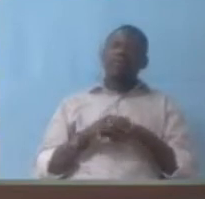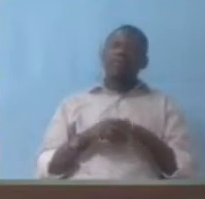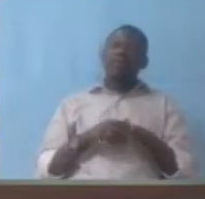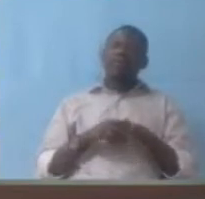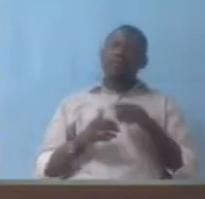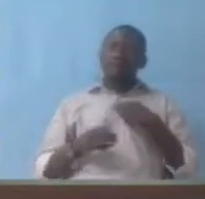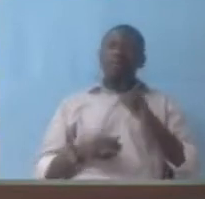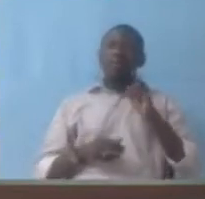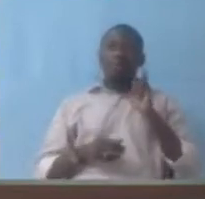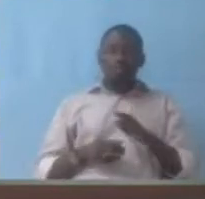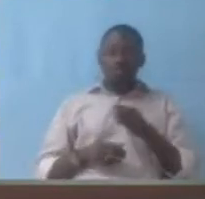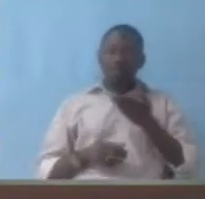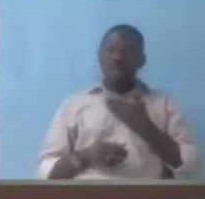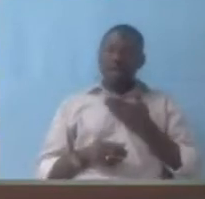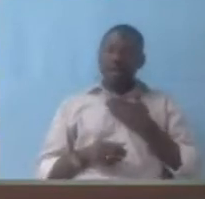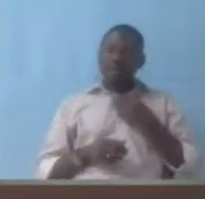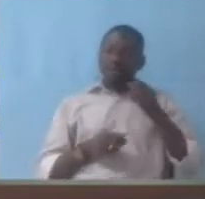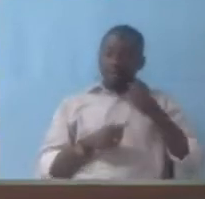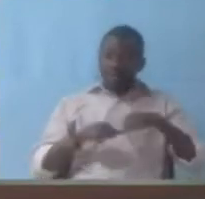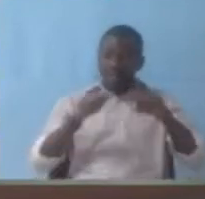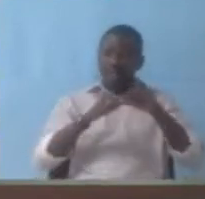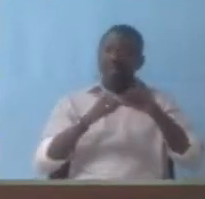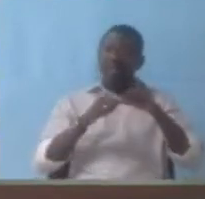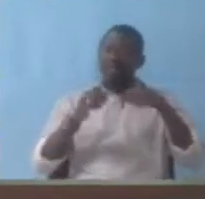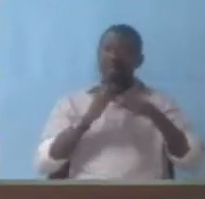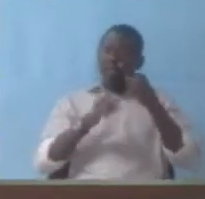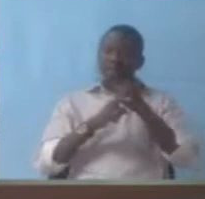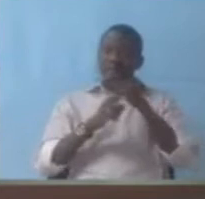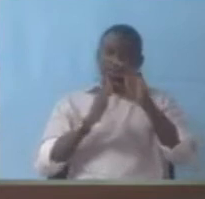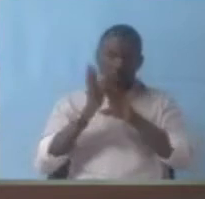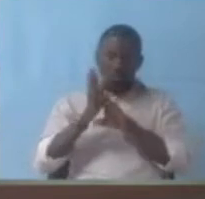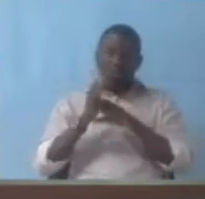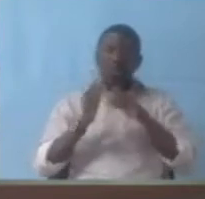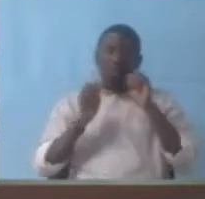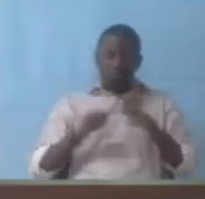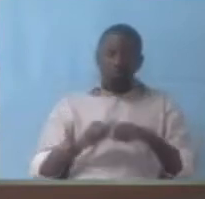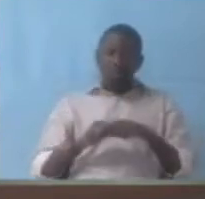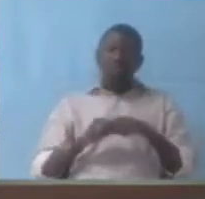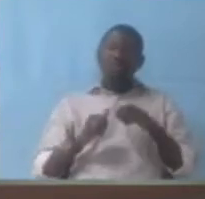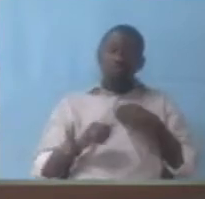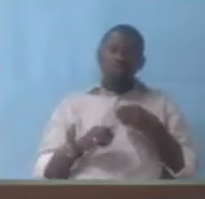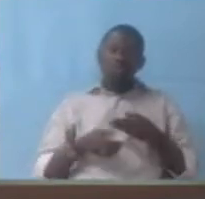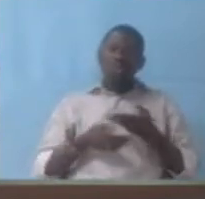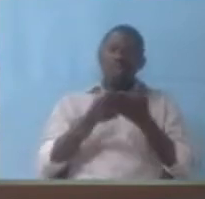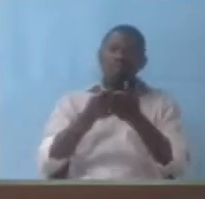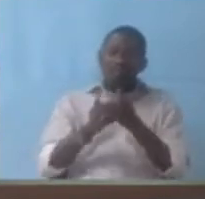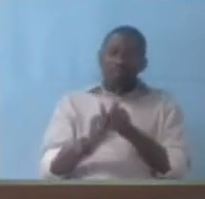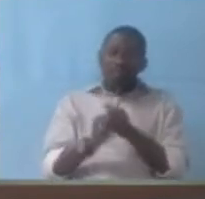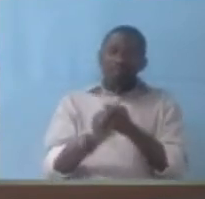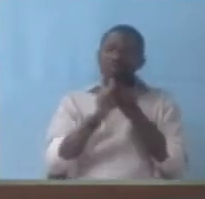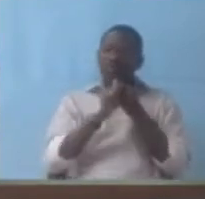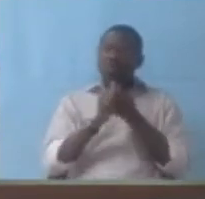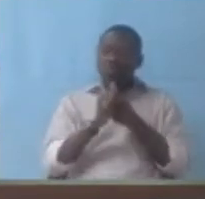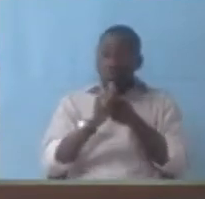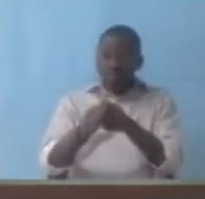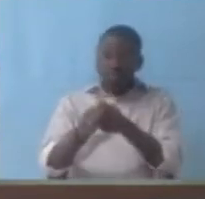Gambia. Walem kabunda londi Gambia la Constitution okono me yalonko walebe kantaro kela molu la meni